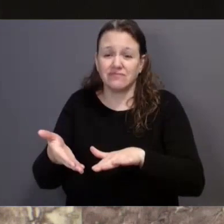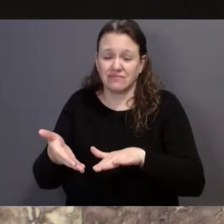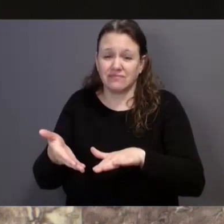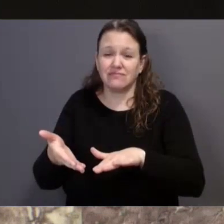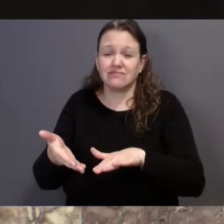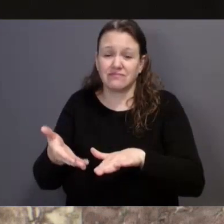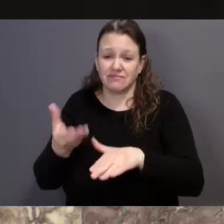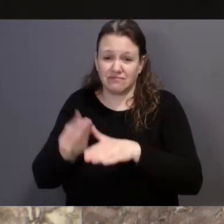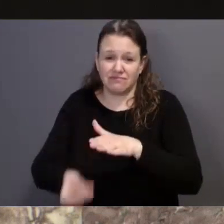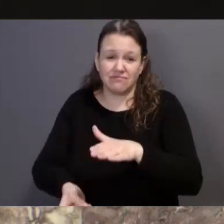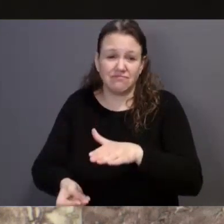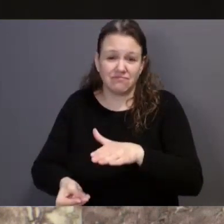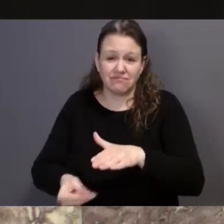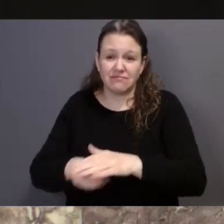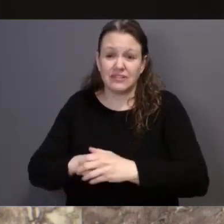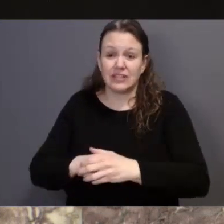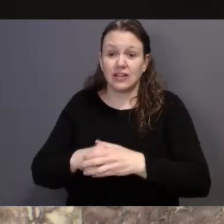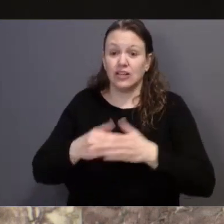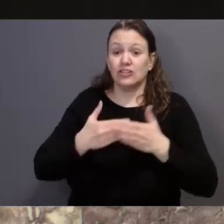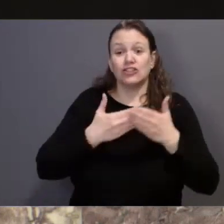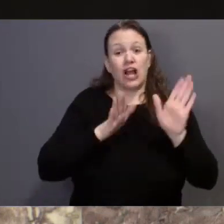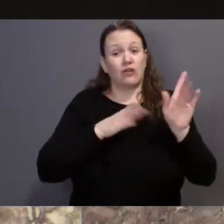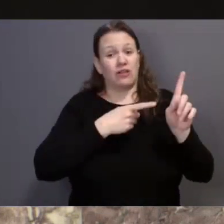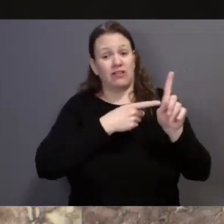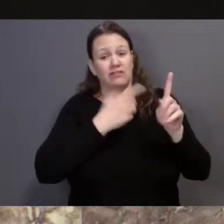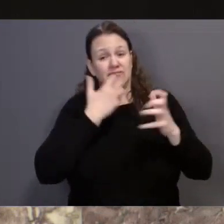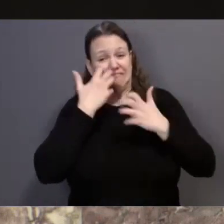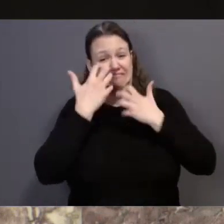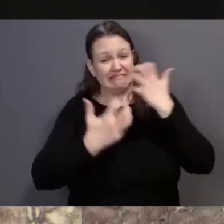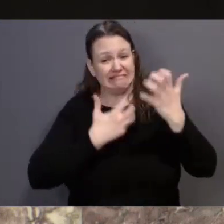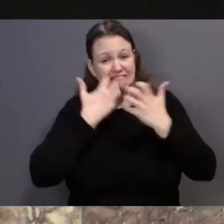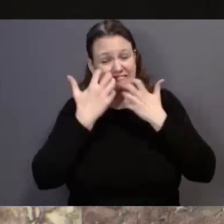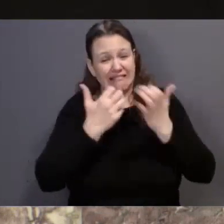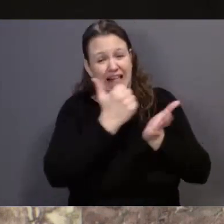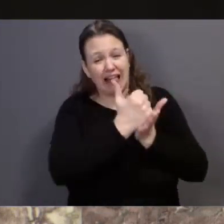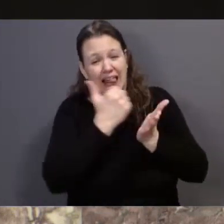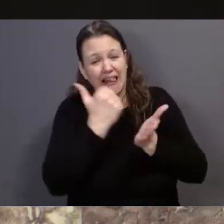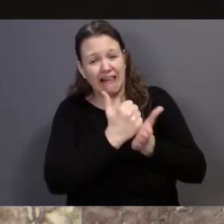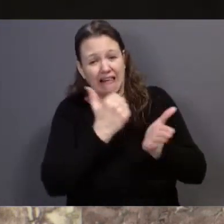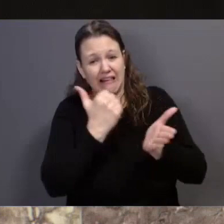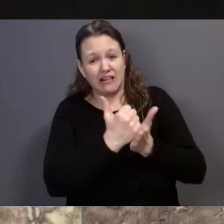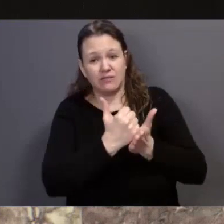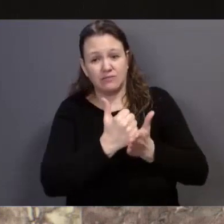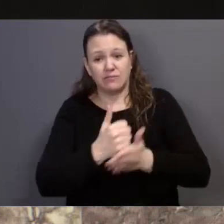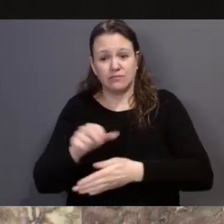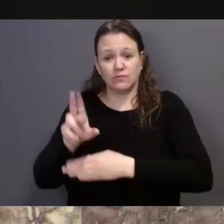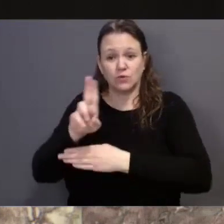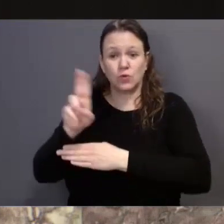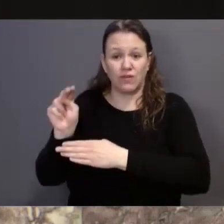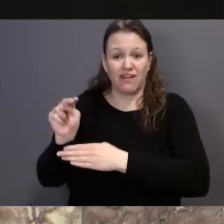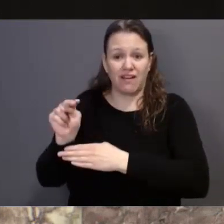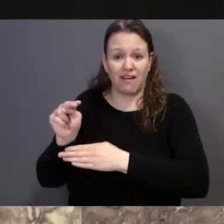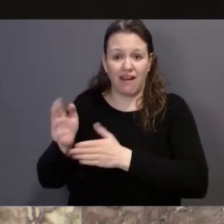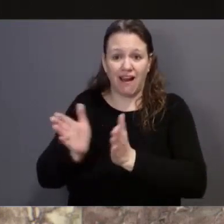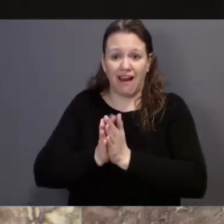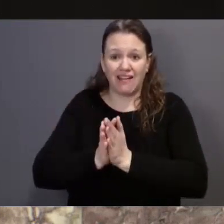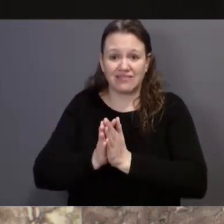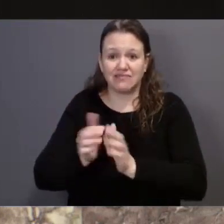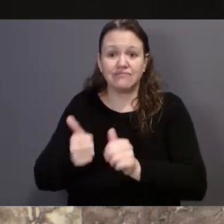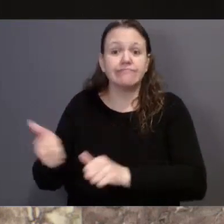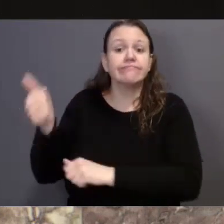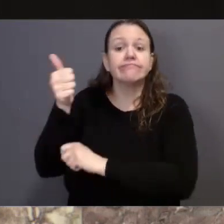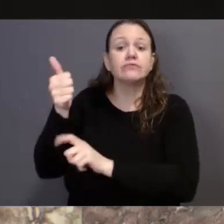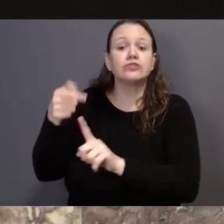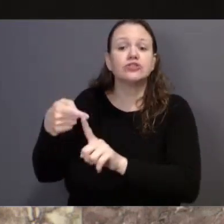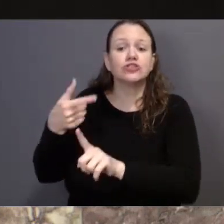help. He had been tasked by the United Nations to lead the implementation of a peace accord in Rwanda. A year after he'd been tasked with that, the military and Hutu militia began